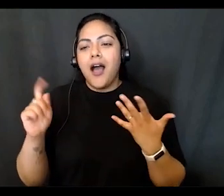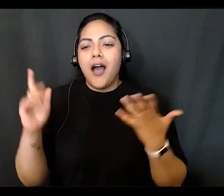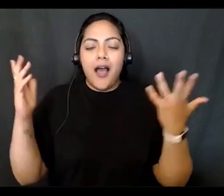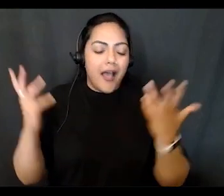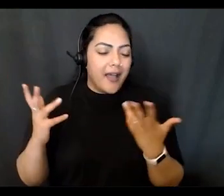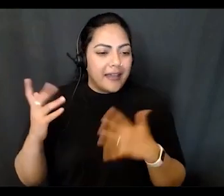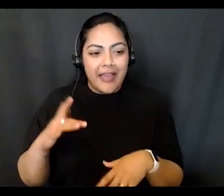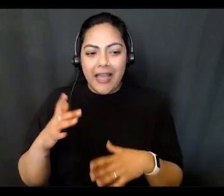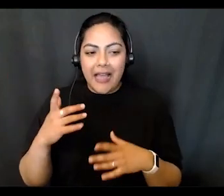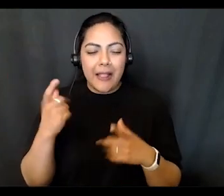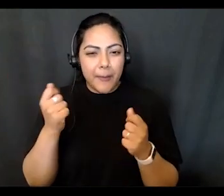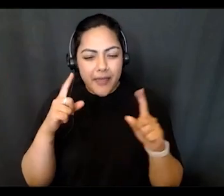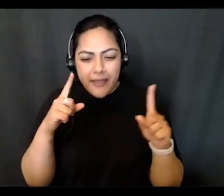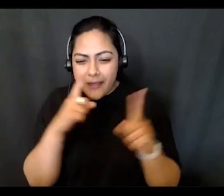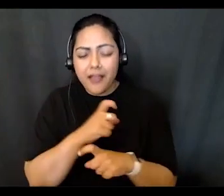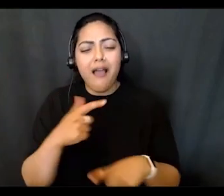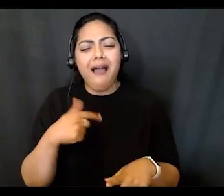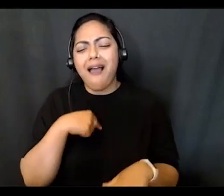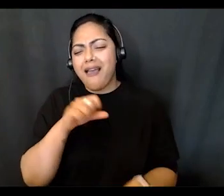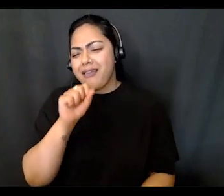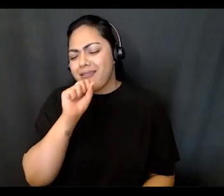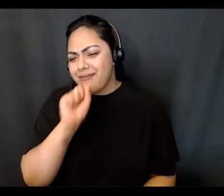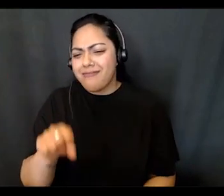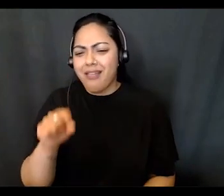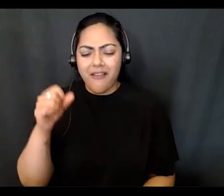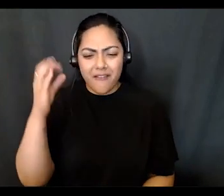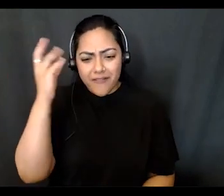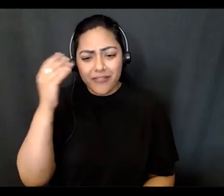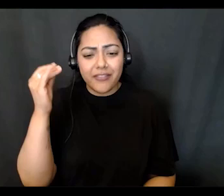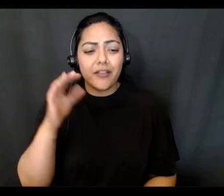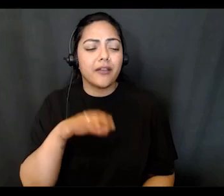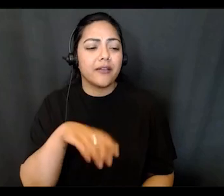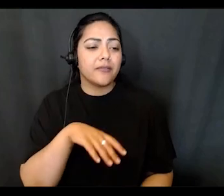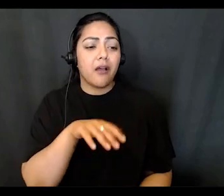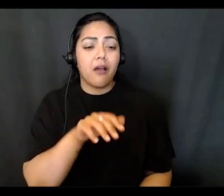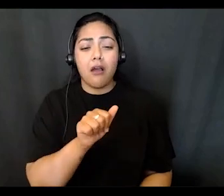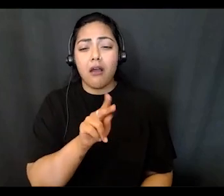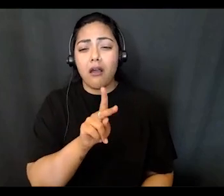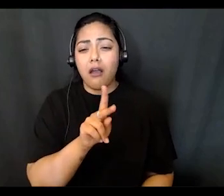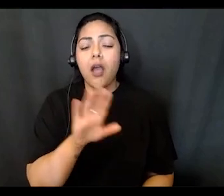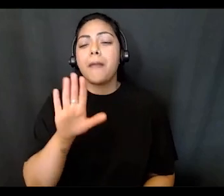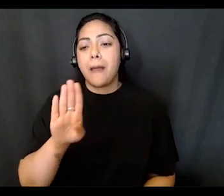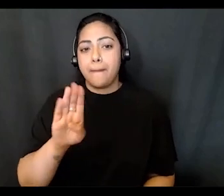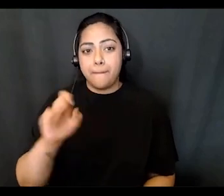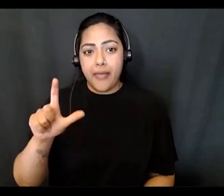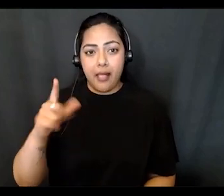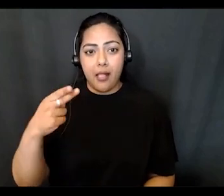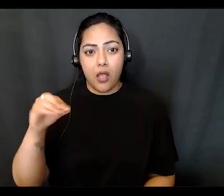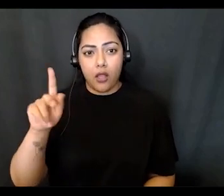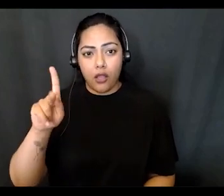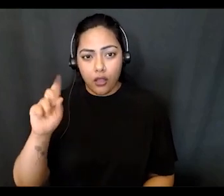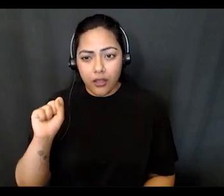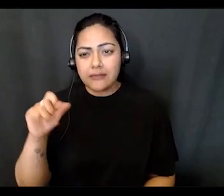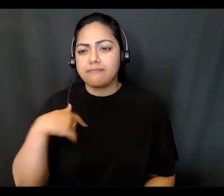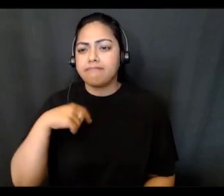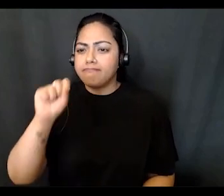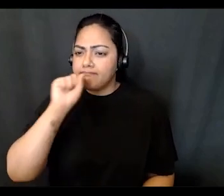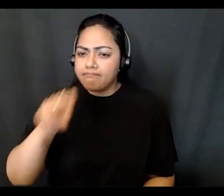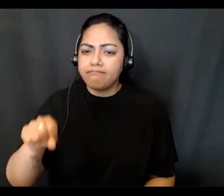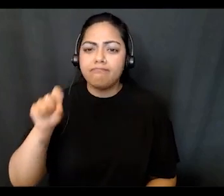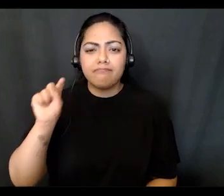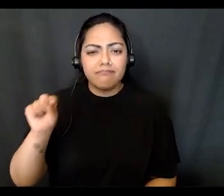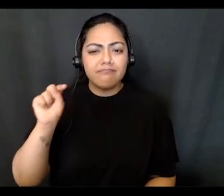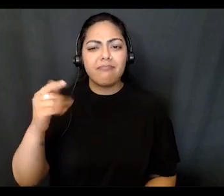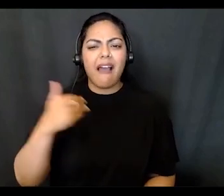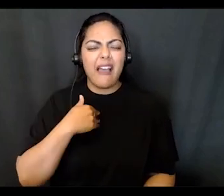and Audre Lorde and Patricia Hill Collins, but specifically Bell Hooks, speaks about theory as a